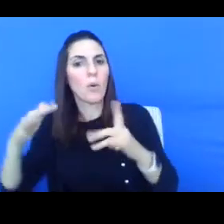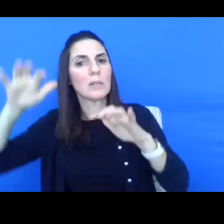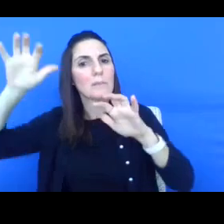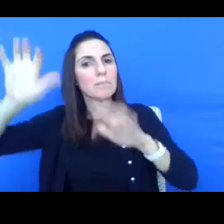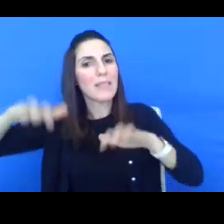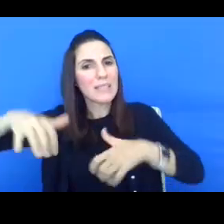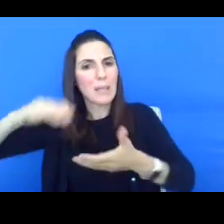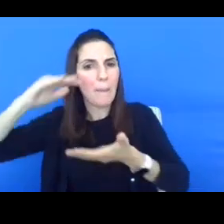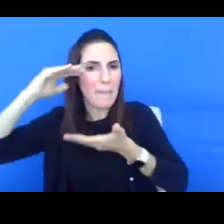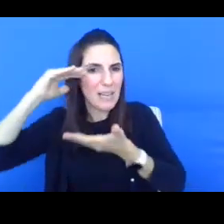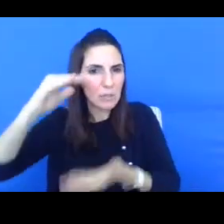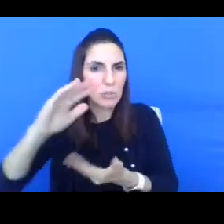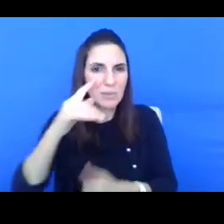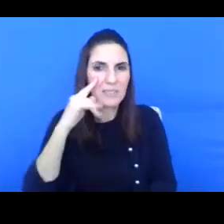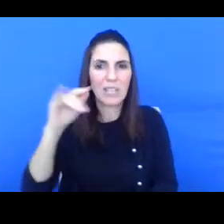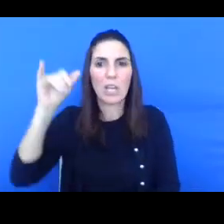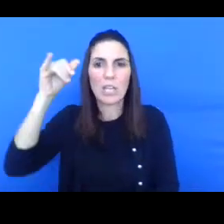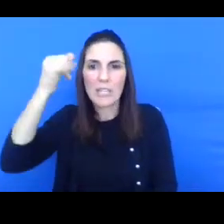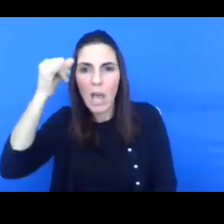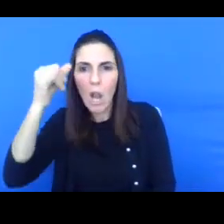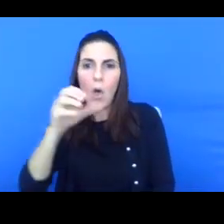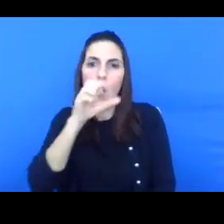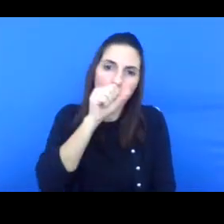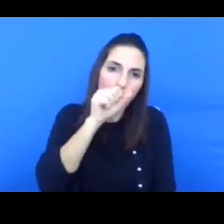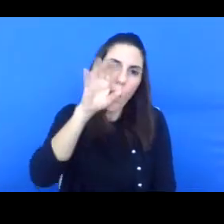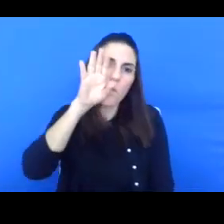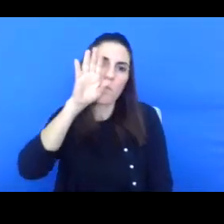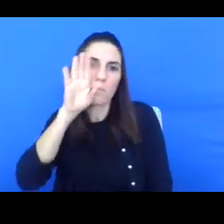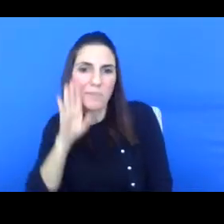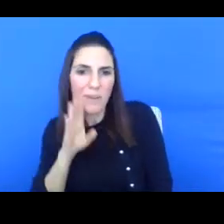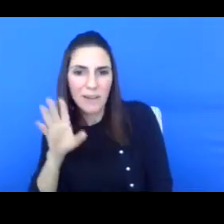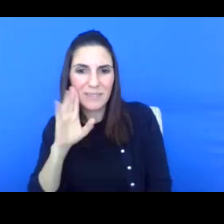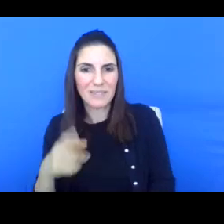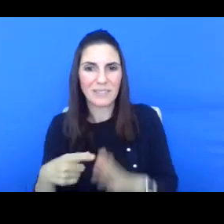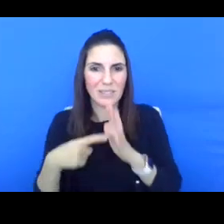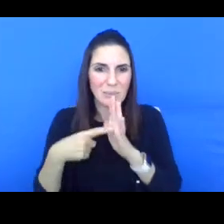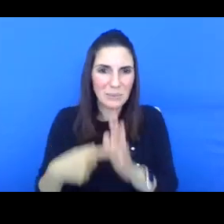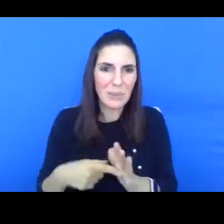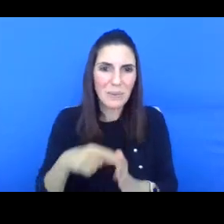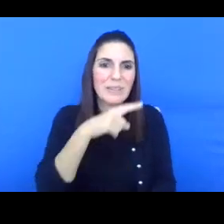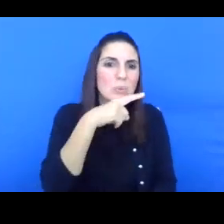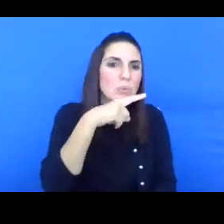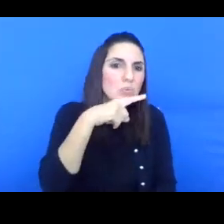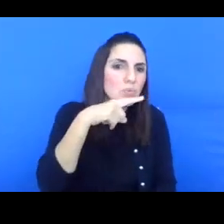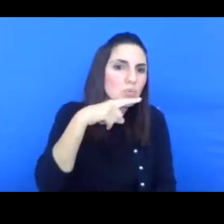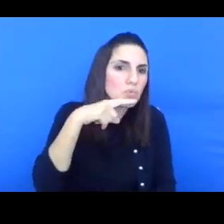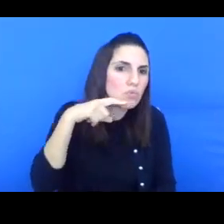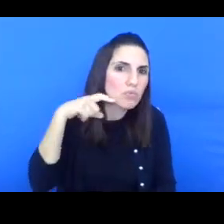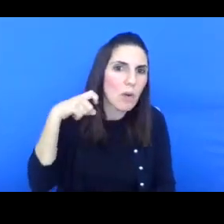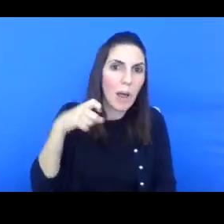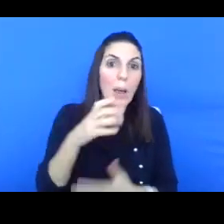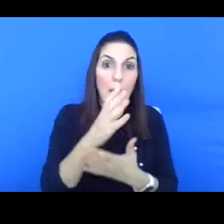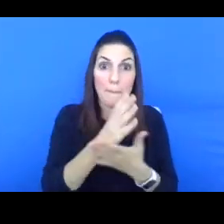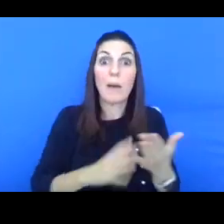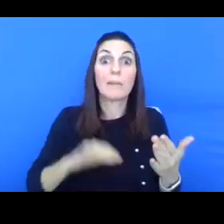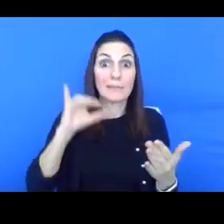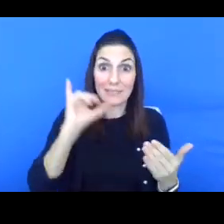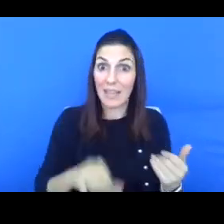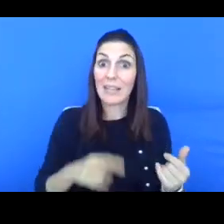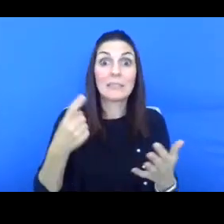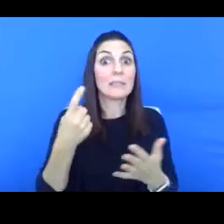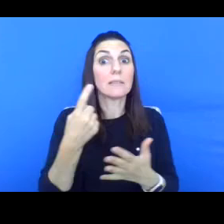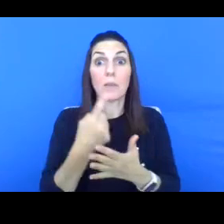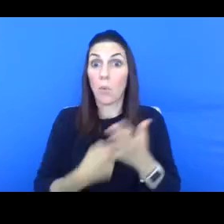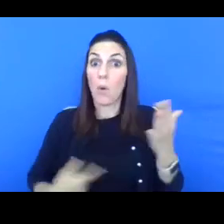These yellows and oranges and browns, it all represents us staying on the drier side of the spectrum, which absolutely also has verified.